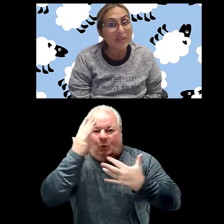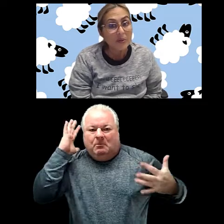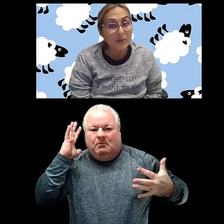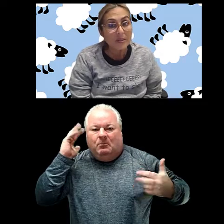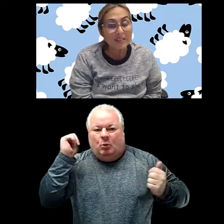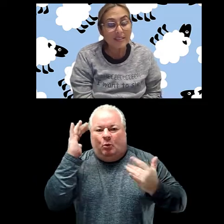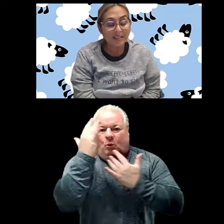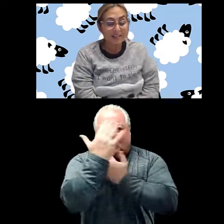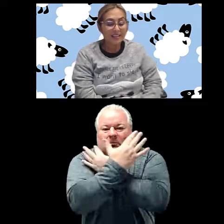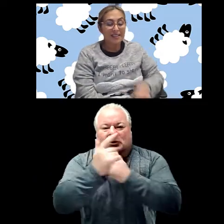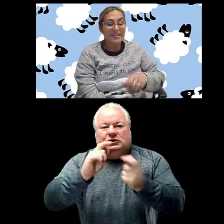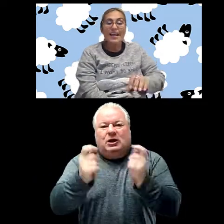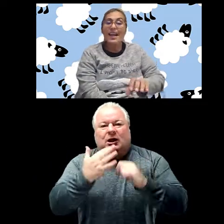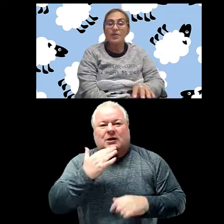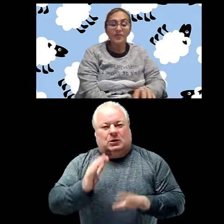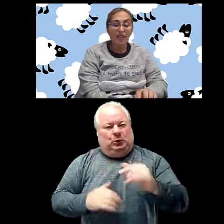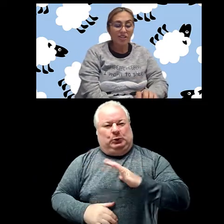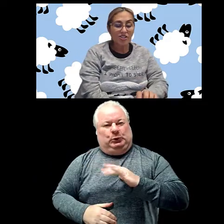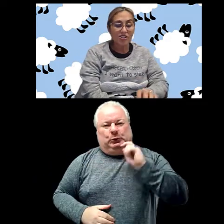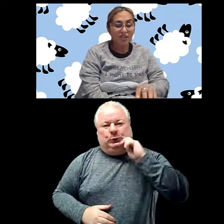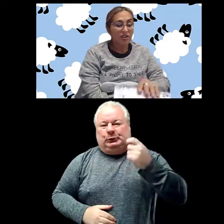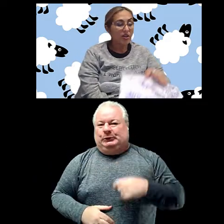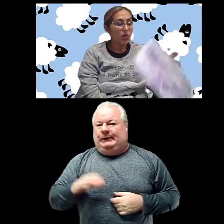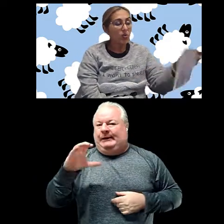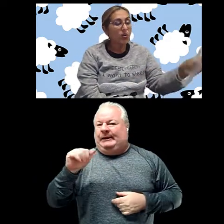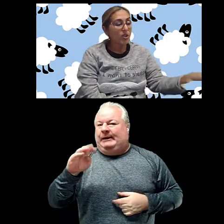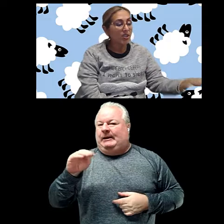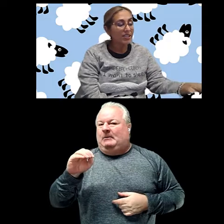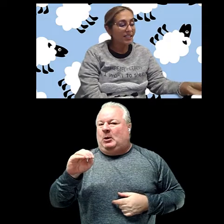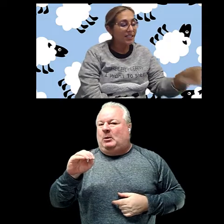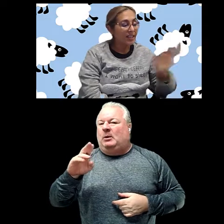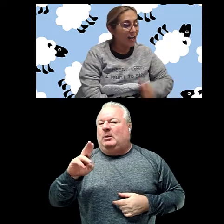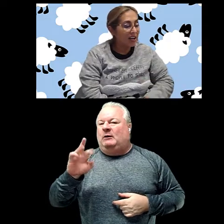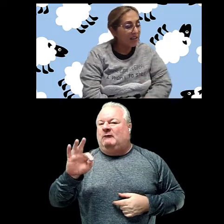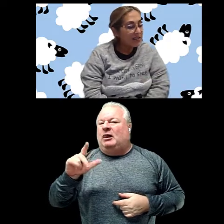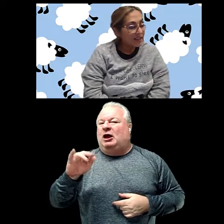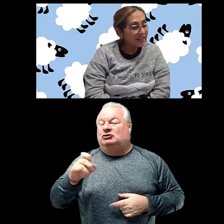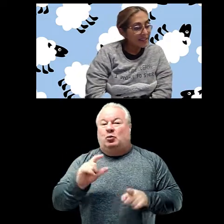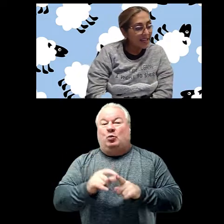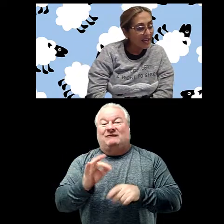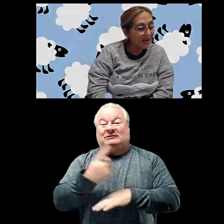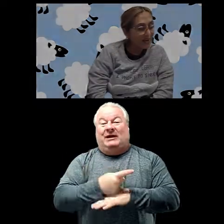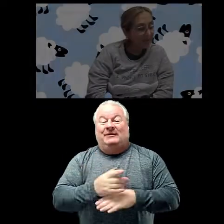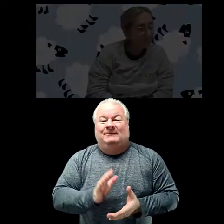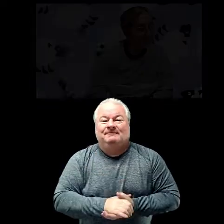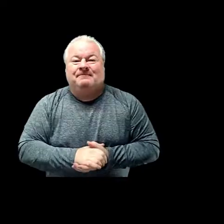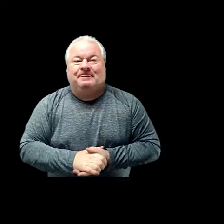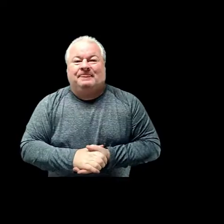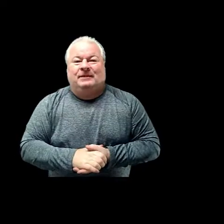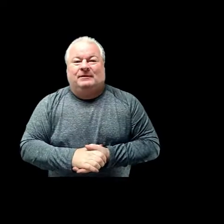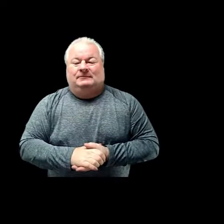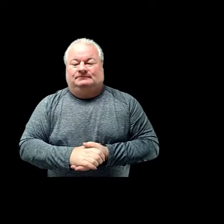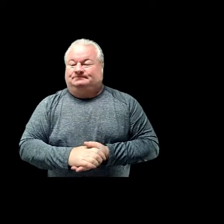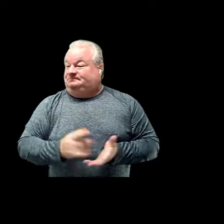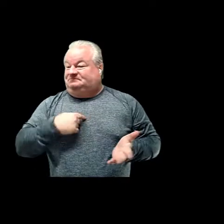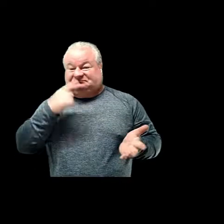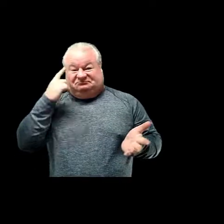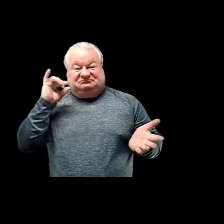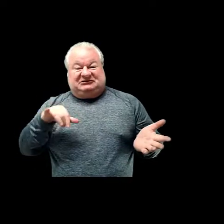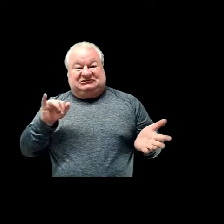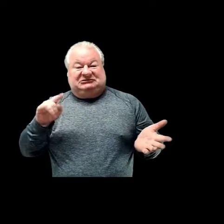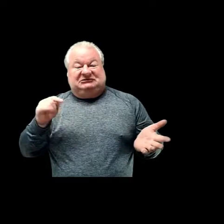pretty cool. Camouflage, the word of the day. I